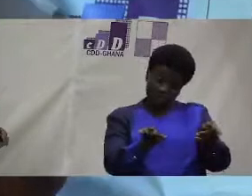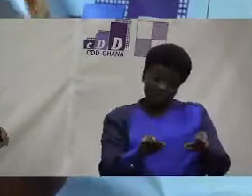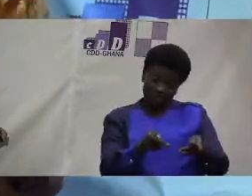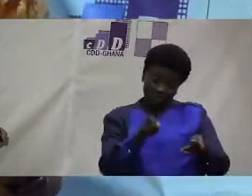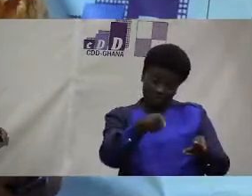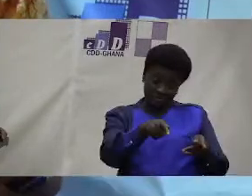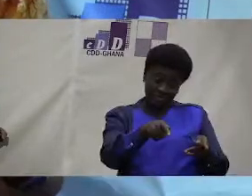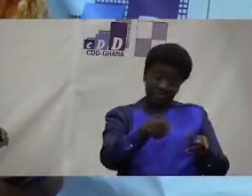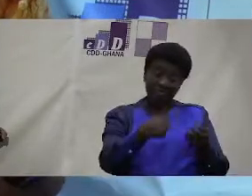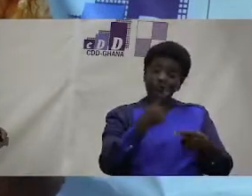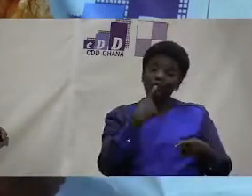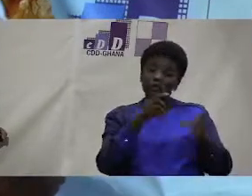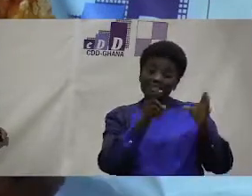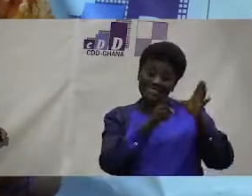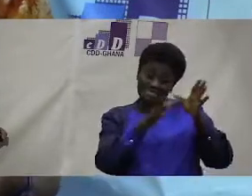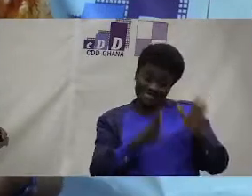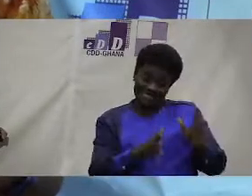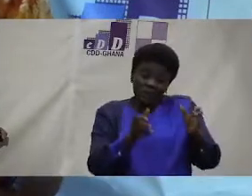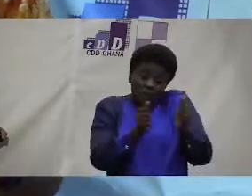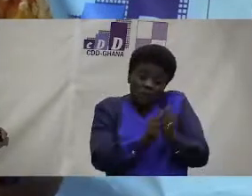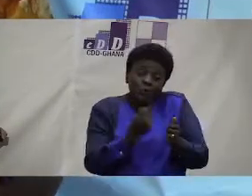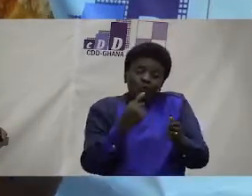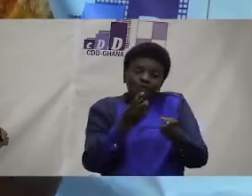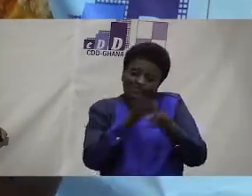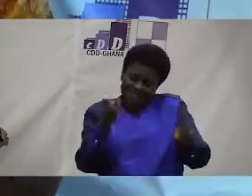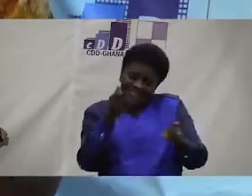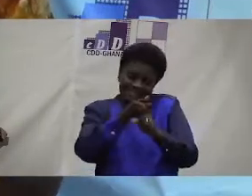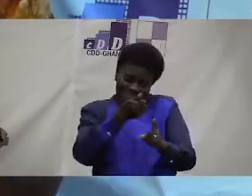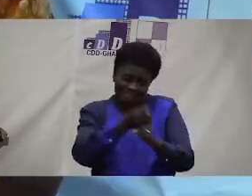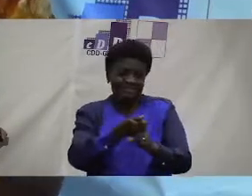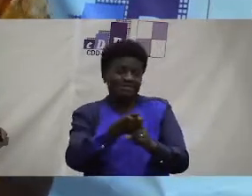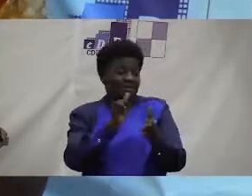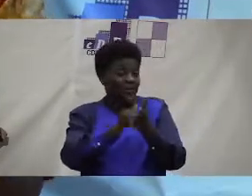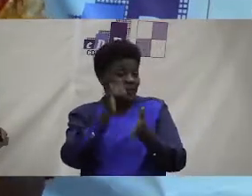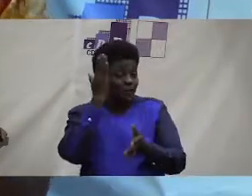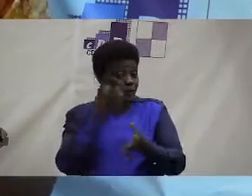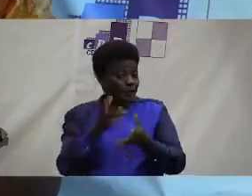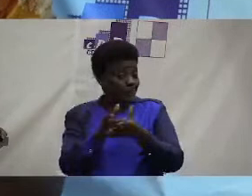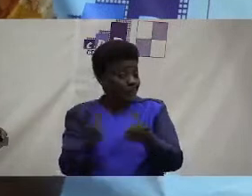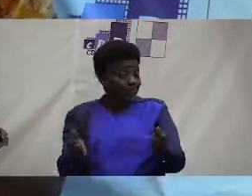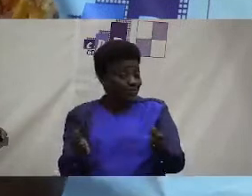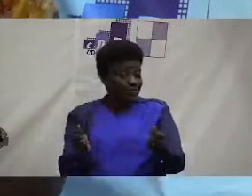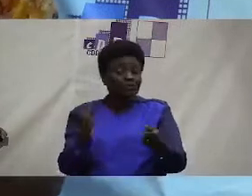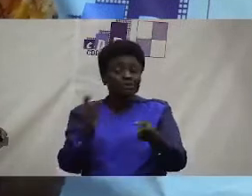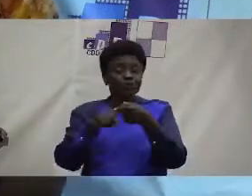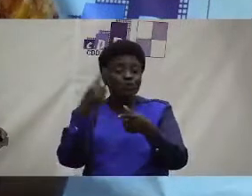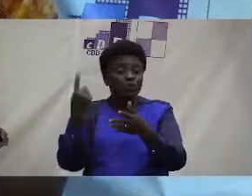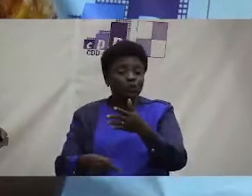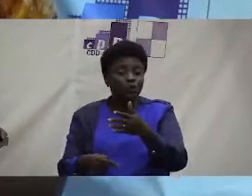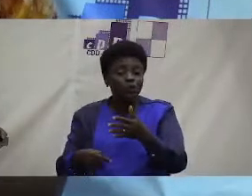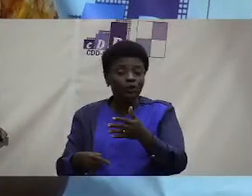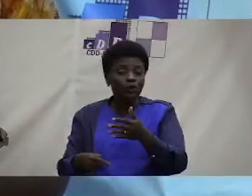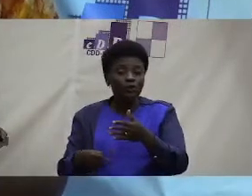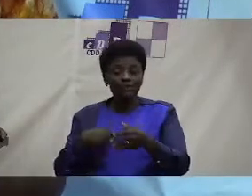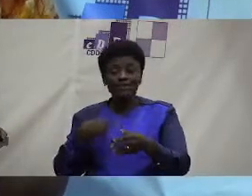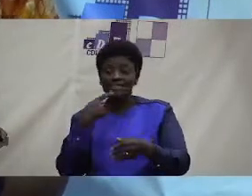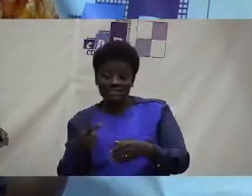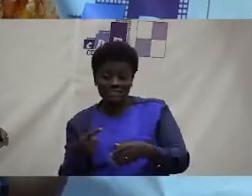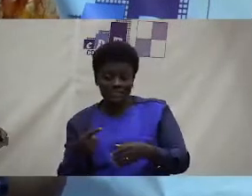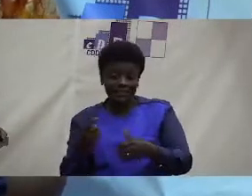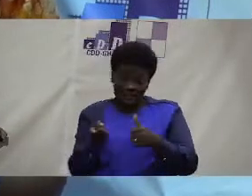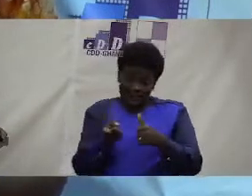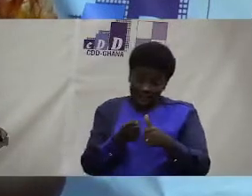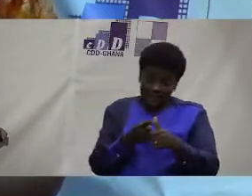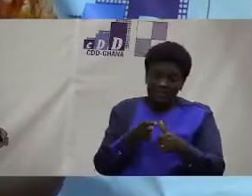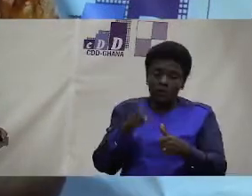of citizens with democracy itself. And that is why the solution to what Madam has asked, first and